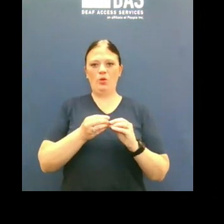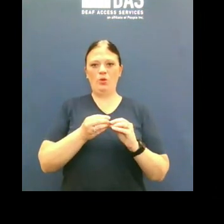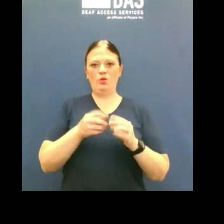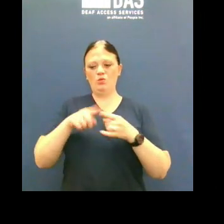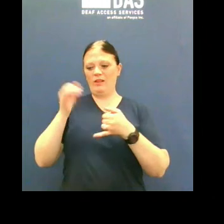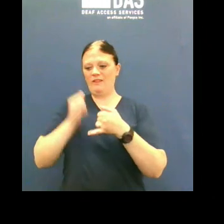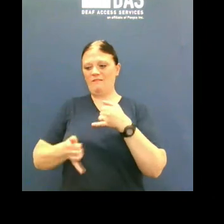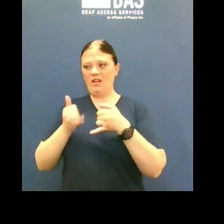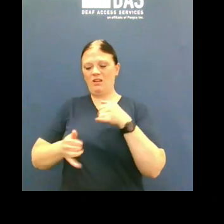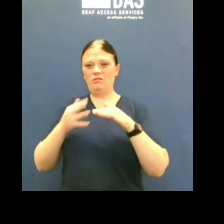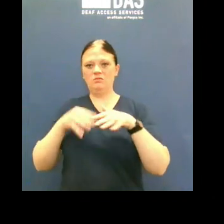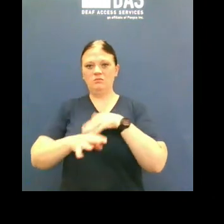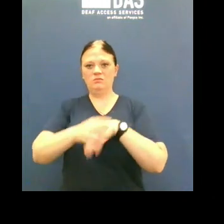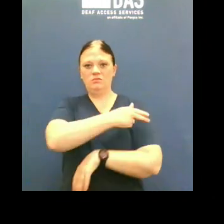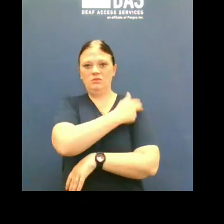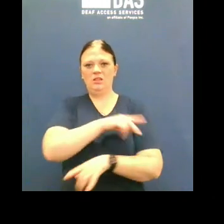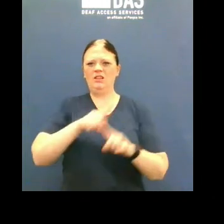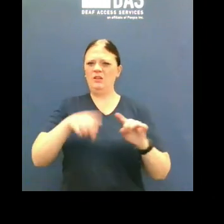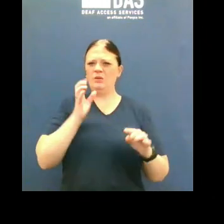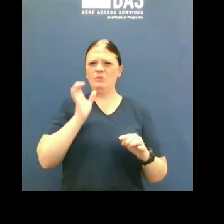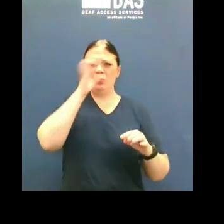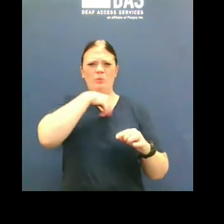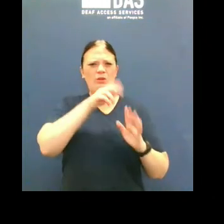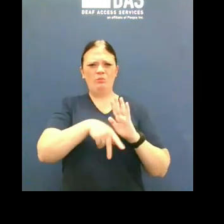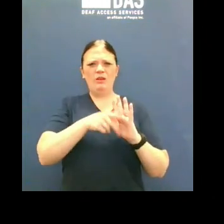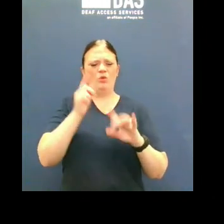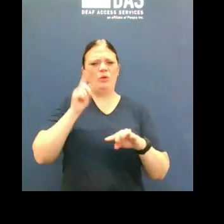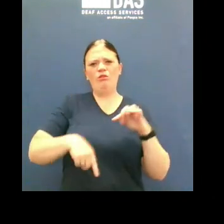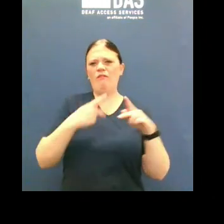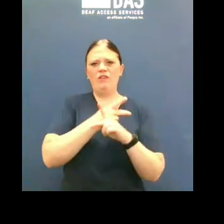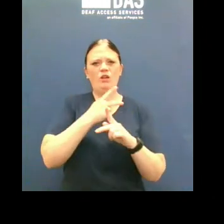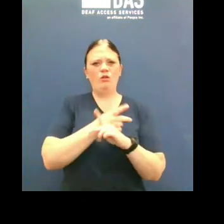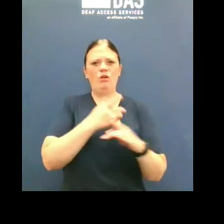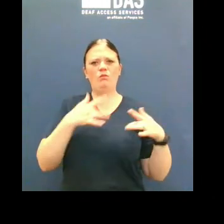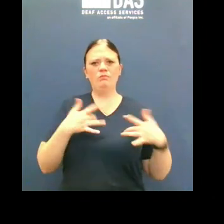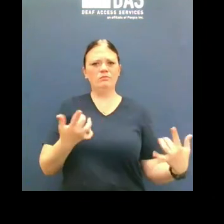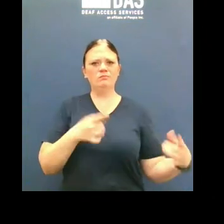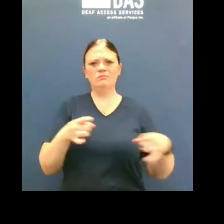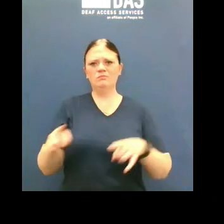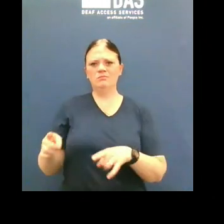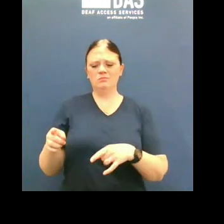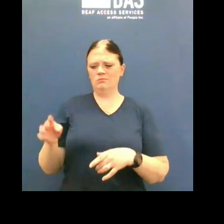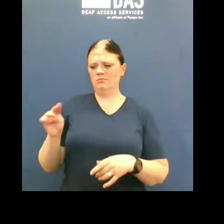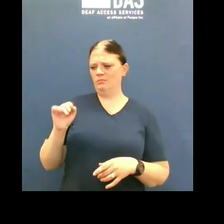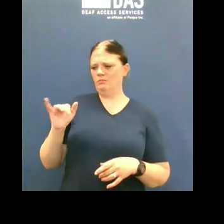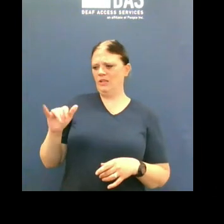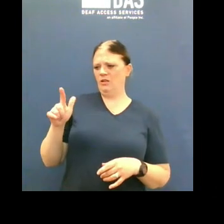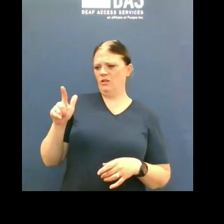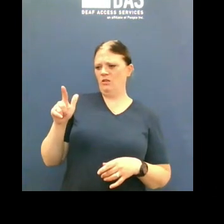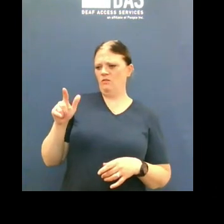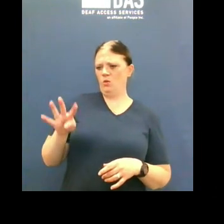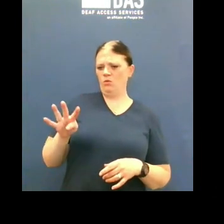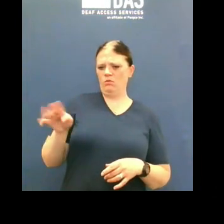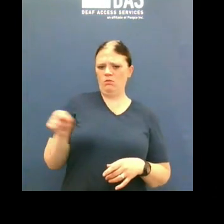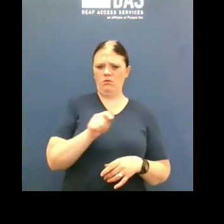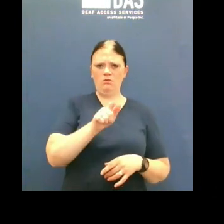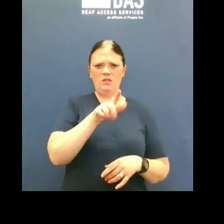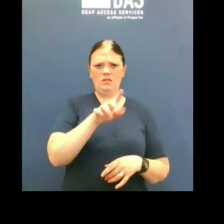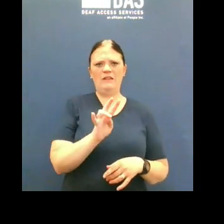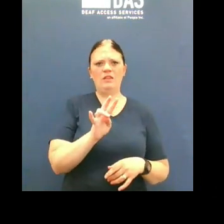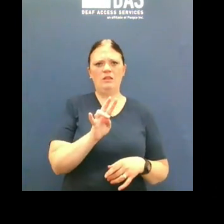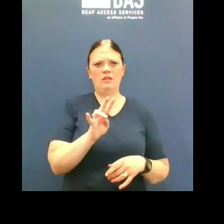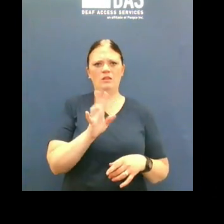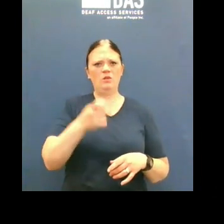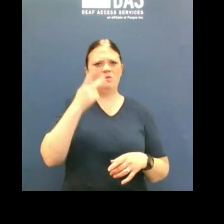final hospitalizations, but there was a really weird period where we couldn't figure out what was going on between May 24th and May 27th, and you see all